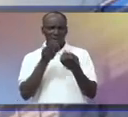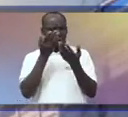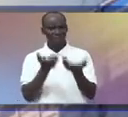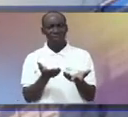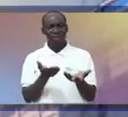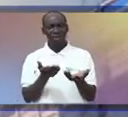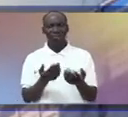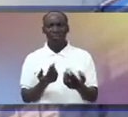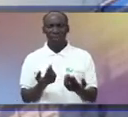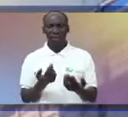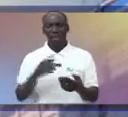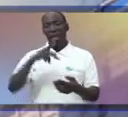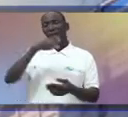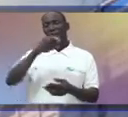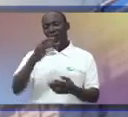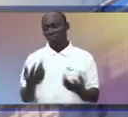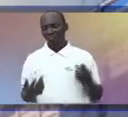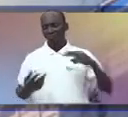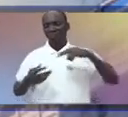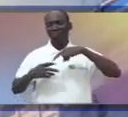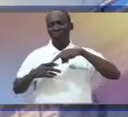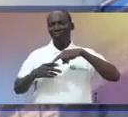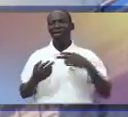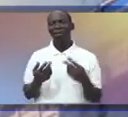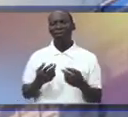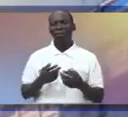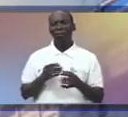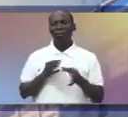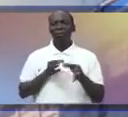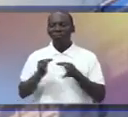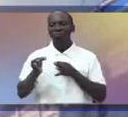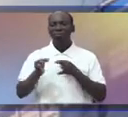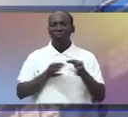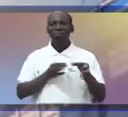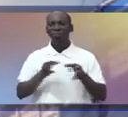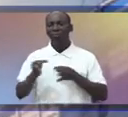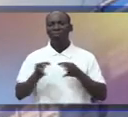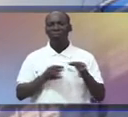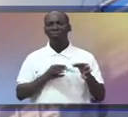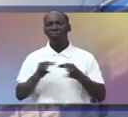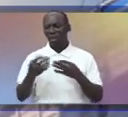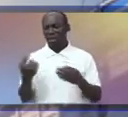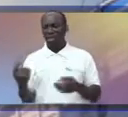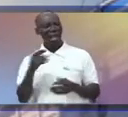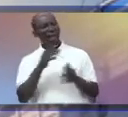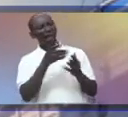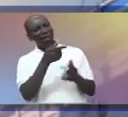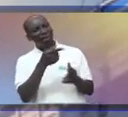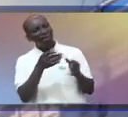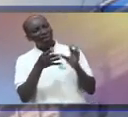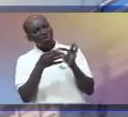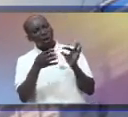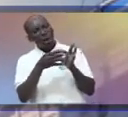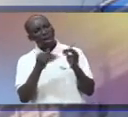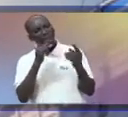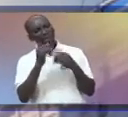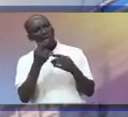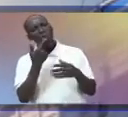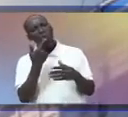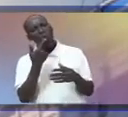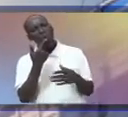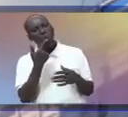ya enna Ethiopia ni obi sa Philip se won won se na Isaiah oka oka safa ono anu ho ana obi